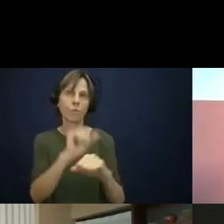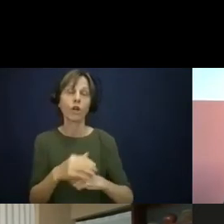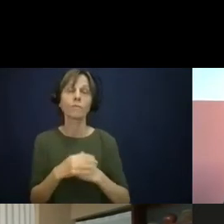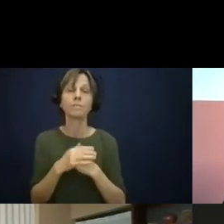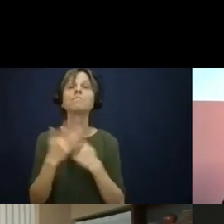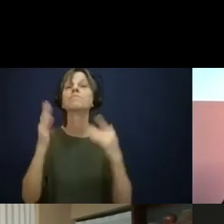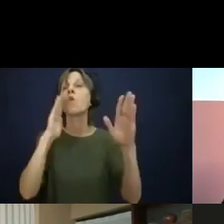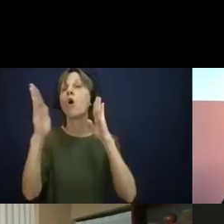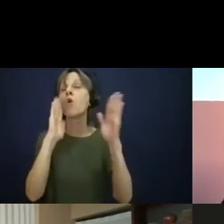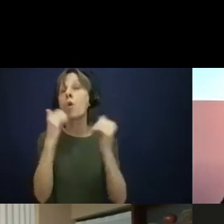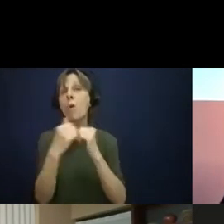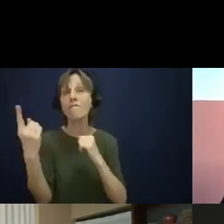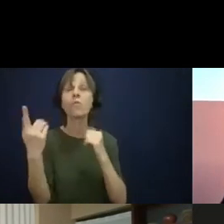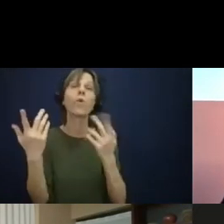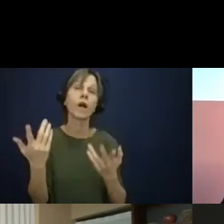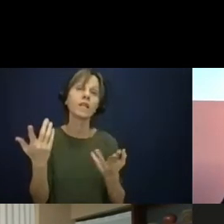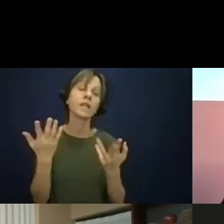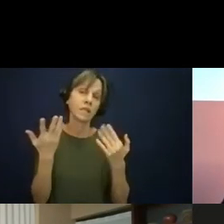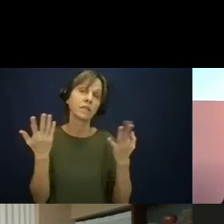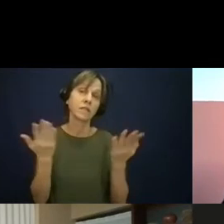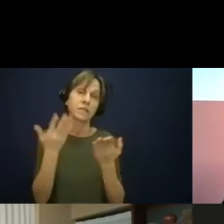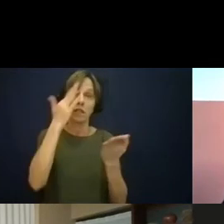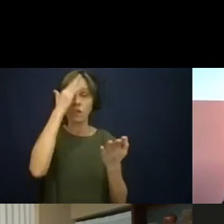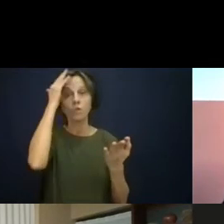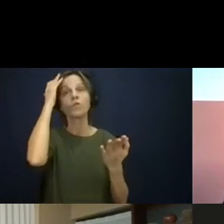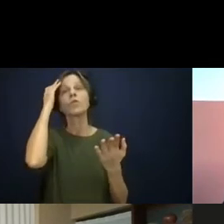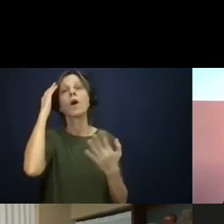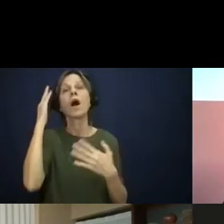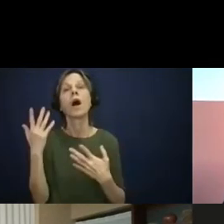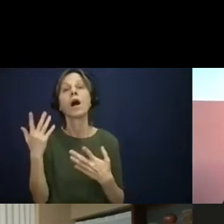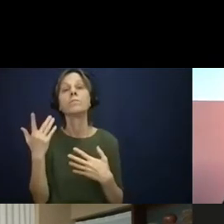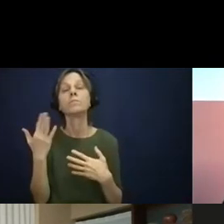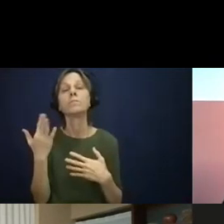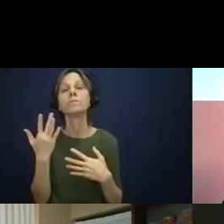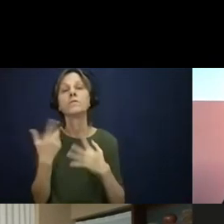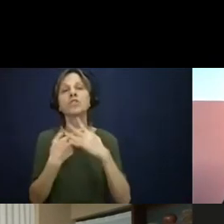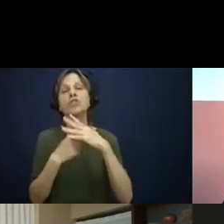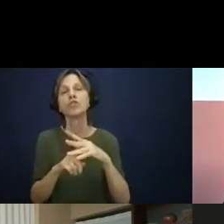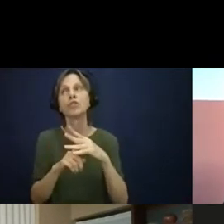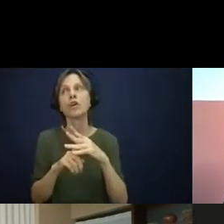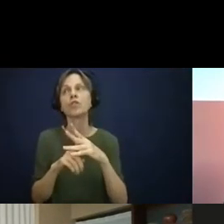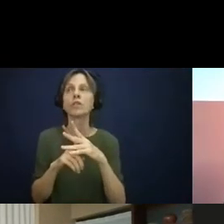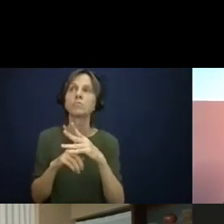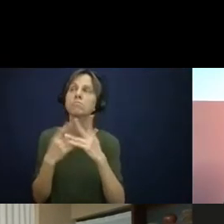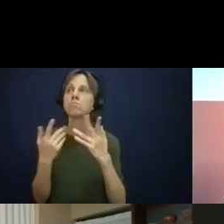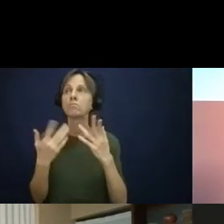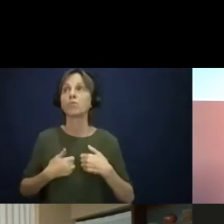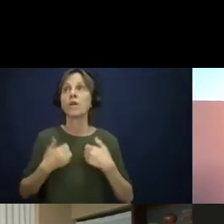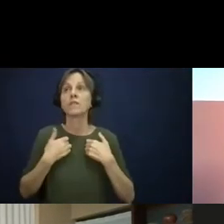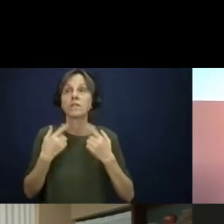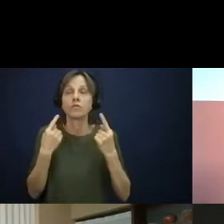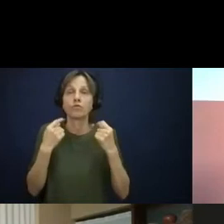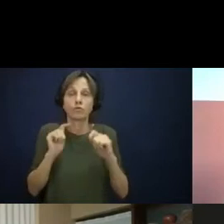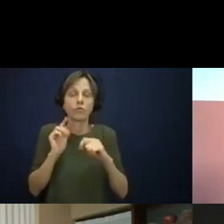Hello, everyone. Here at Skirrow Housing Trust, it started off as residents trying to put their lives back